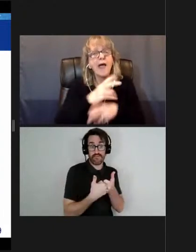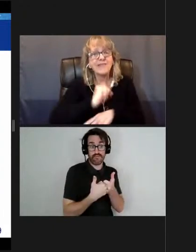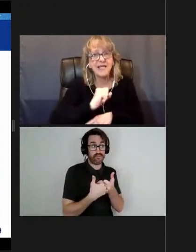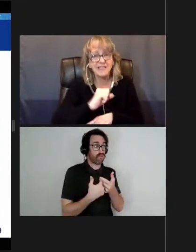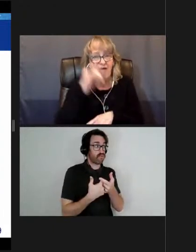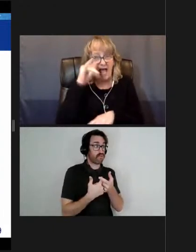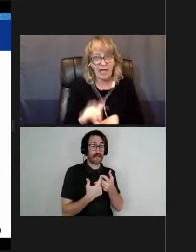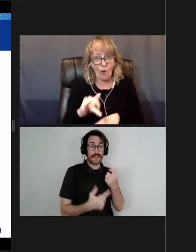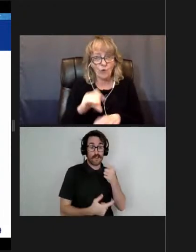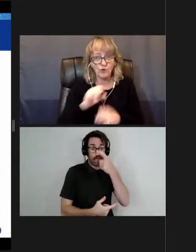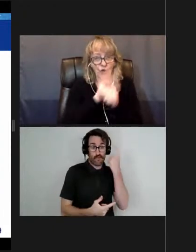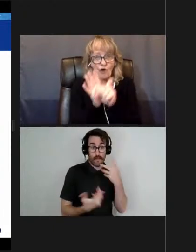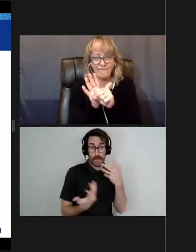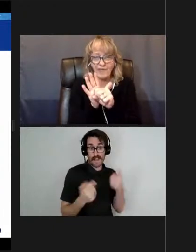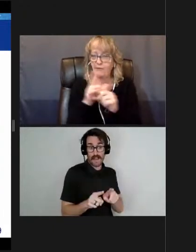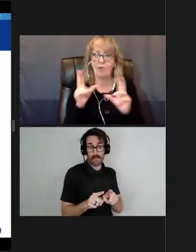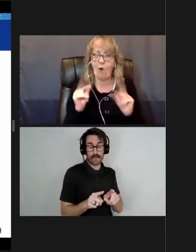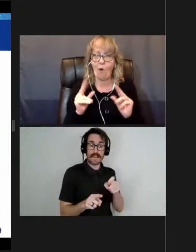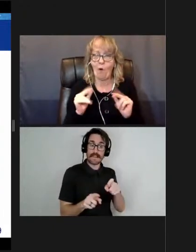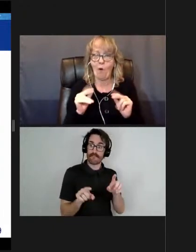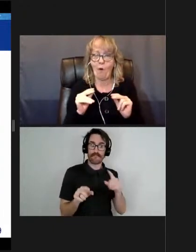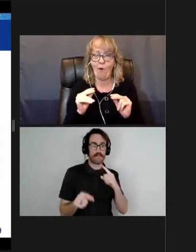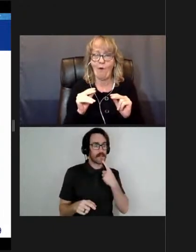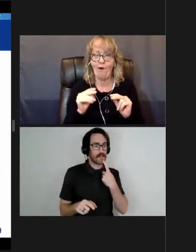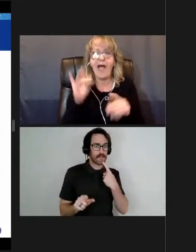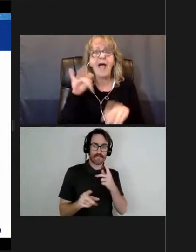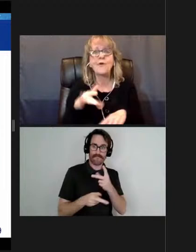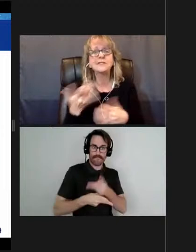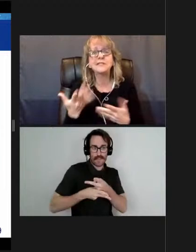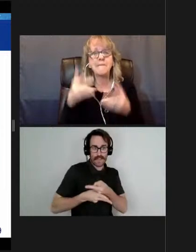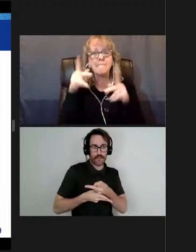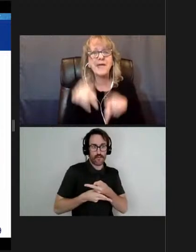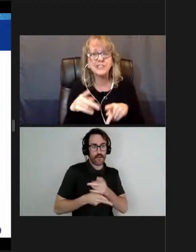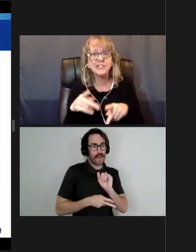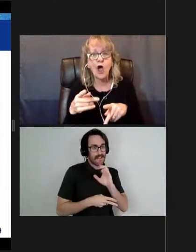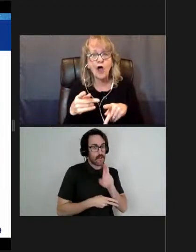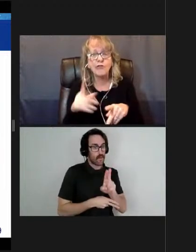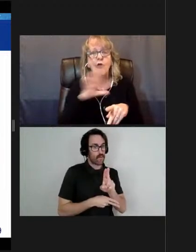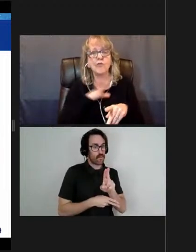incidents. So we are at a major, major point here as a city.